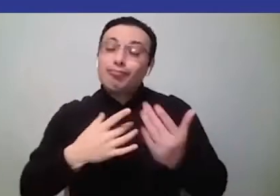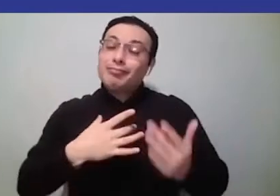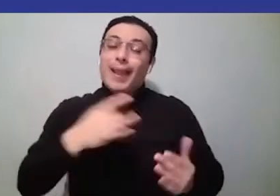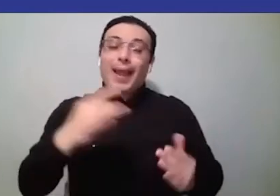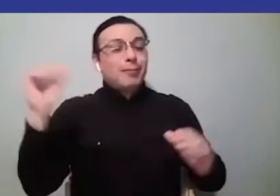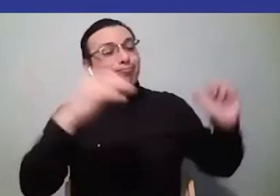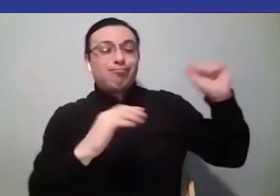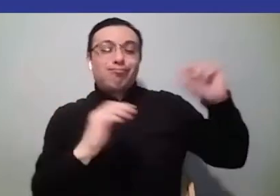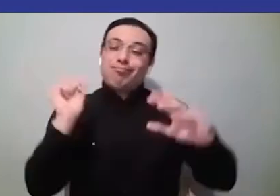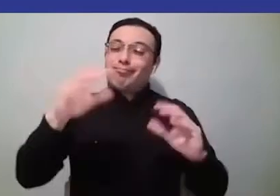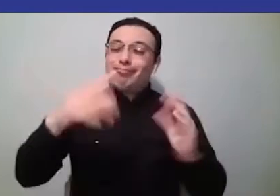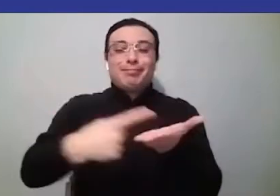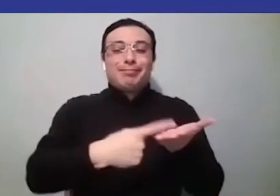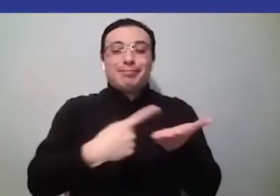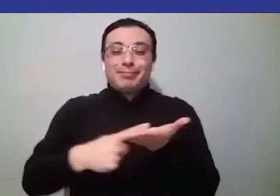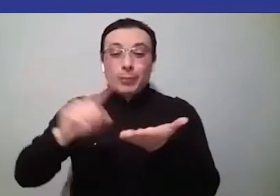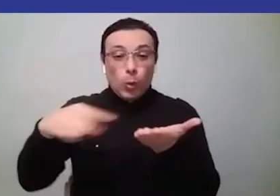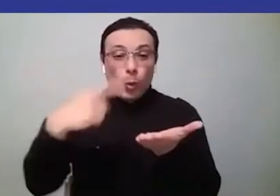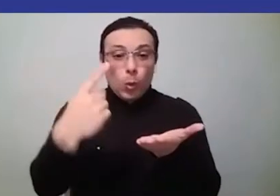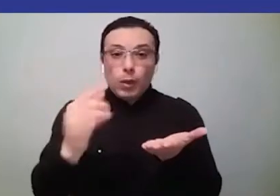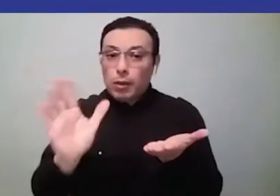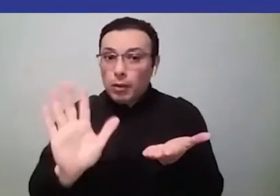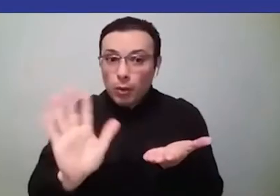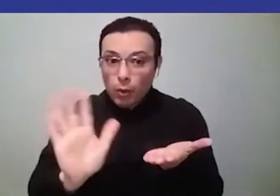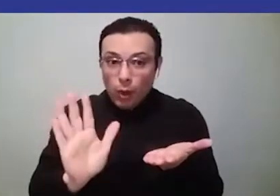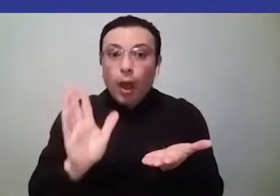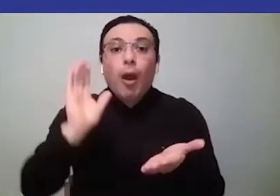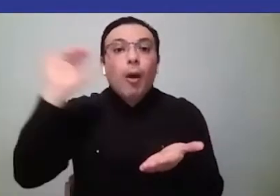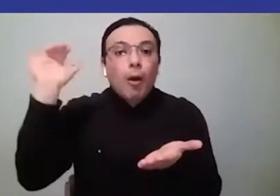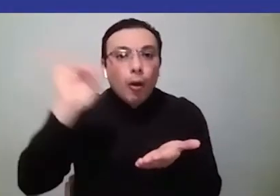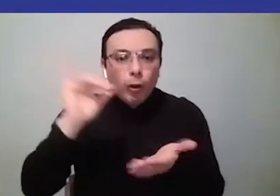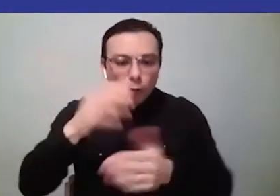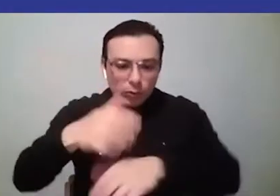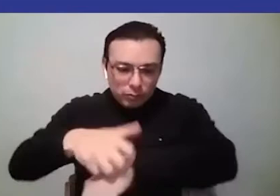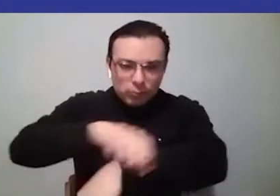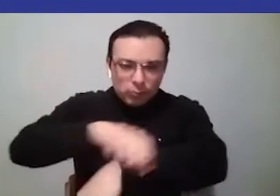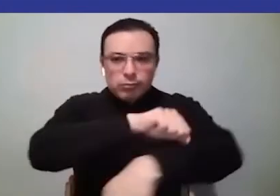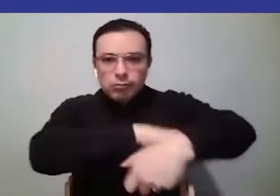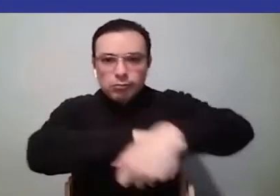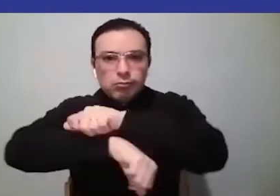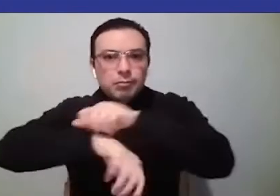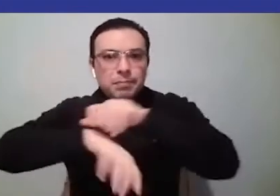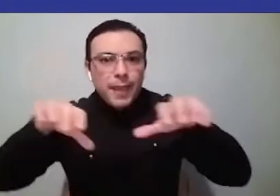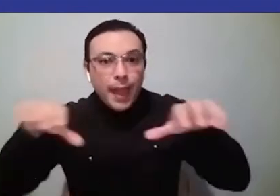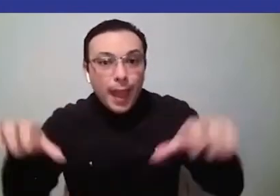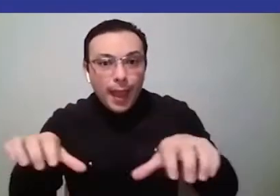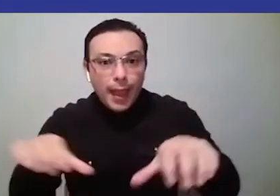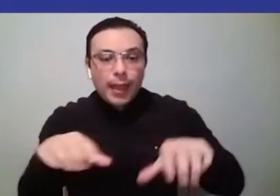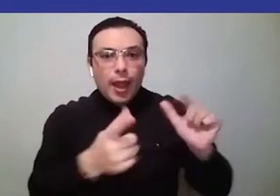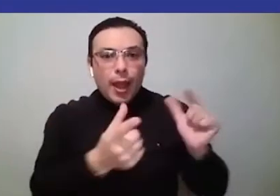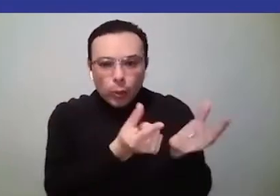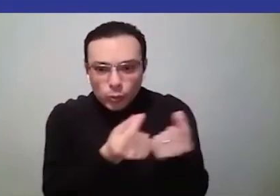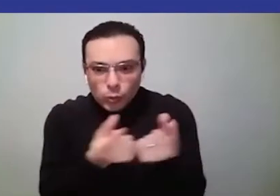planning ideas coming forward. So I think about that in relation to all of this too. And